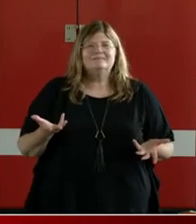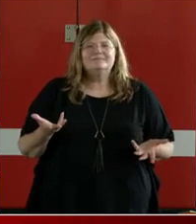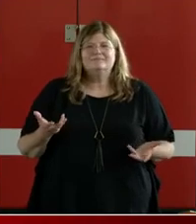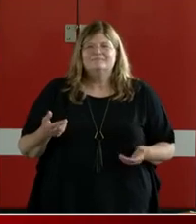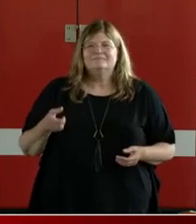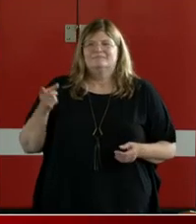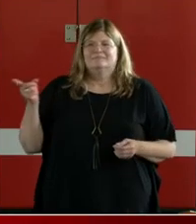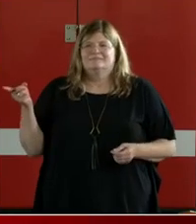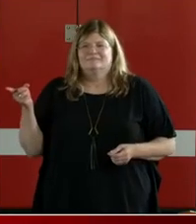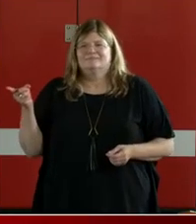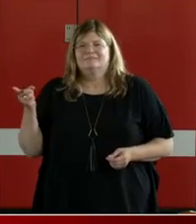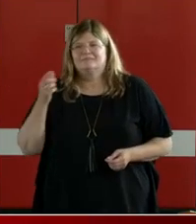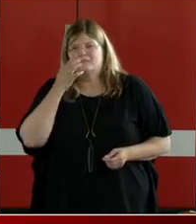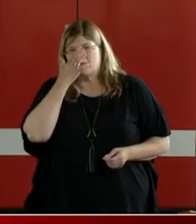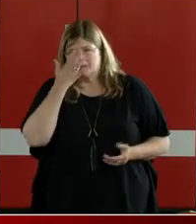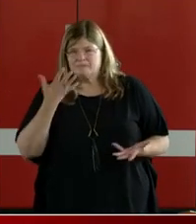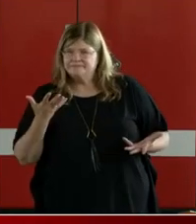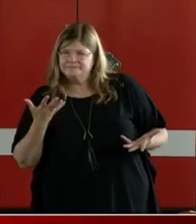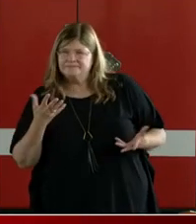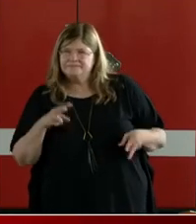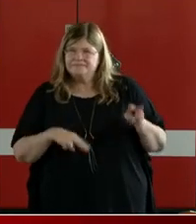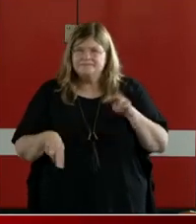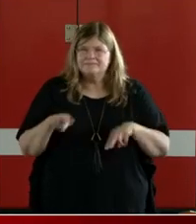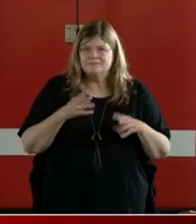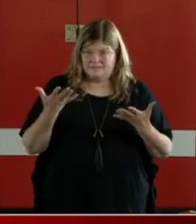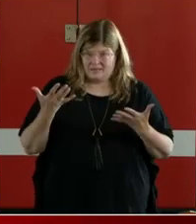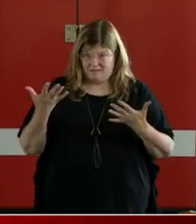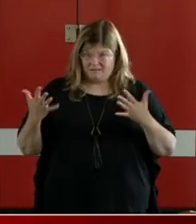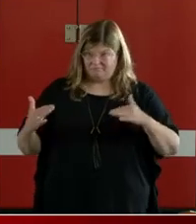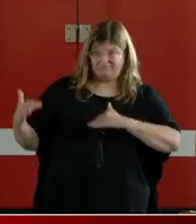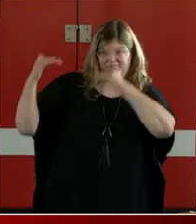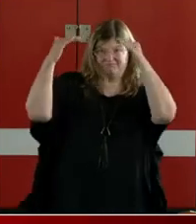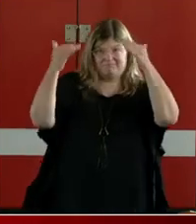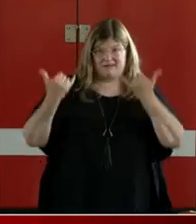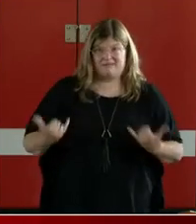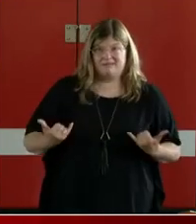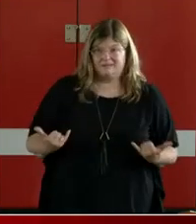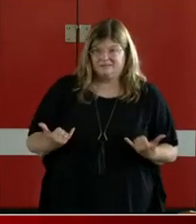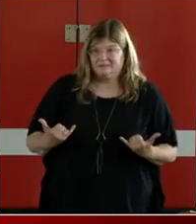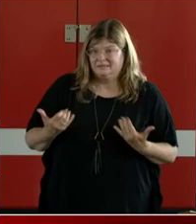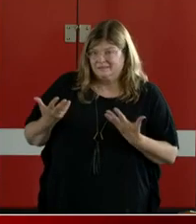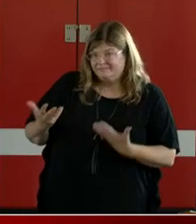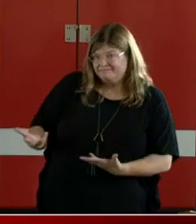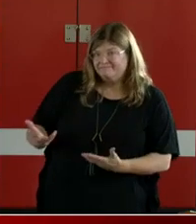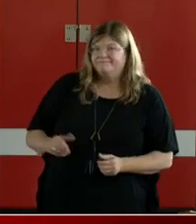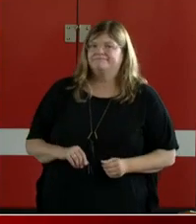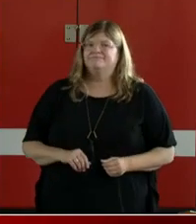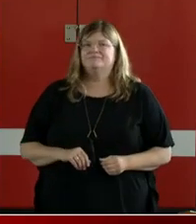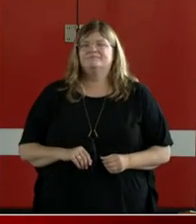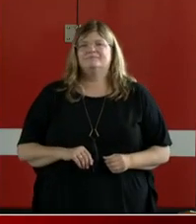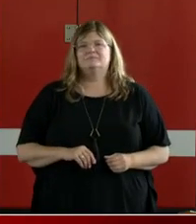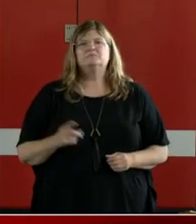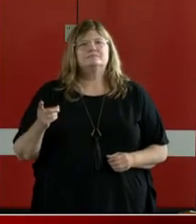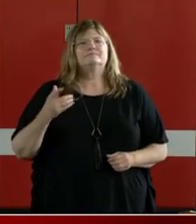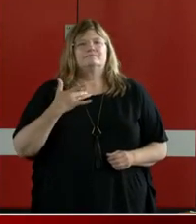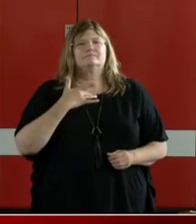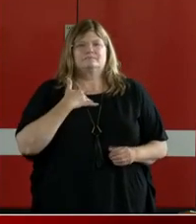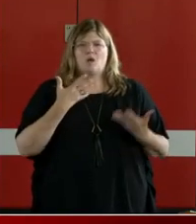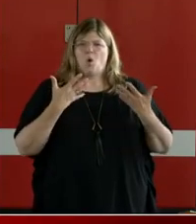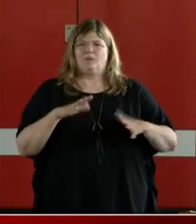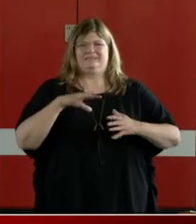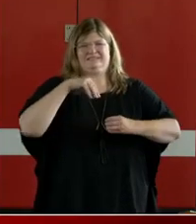to as you take the reins of this department? So, being an insider, I think the